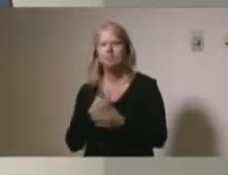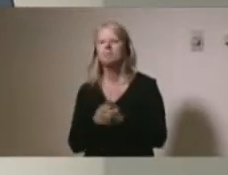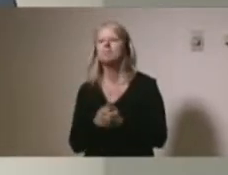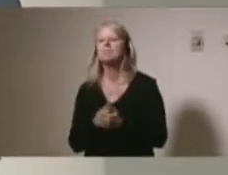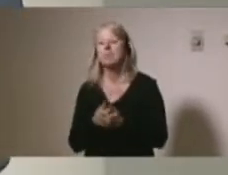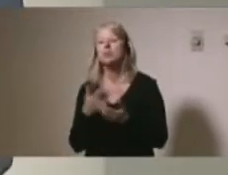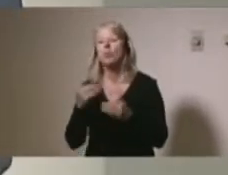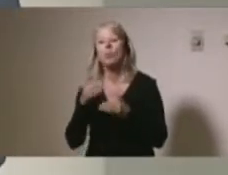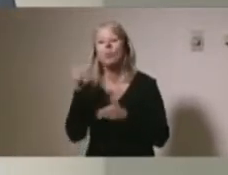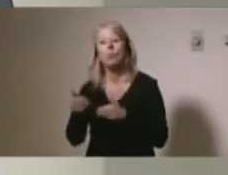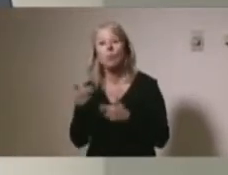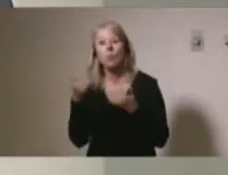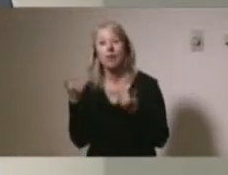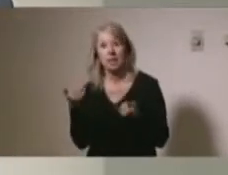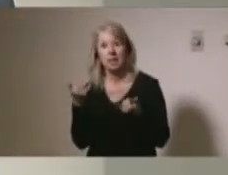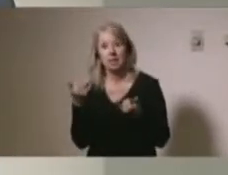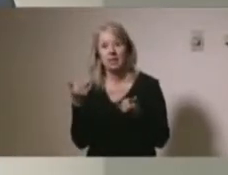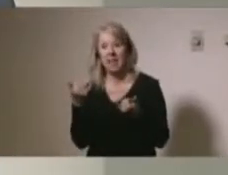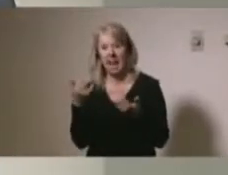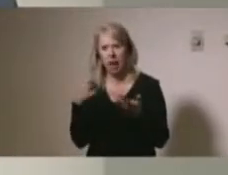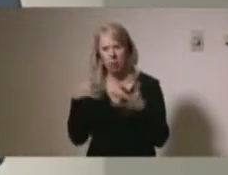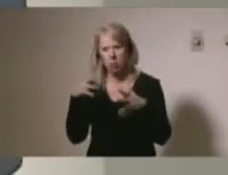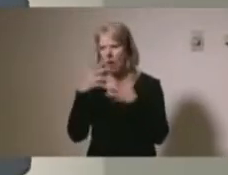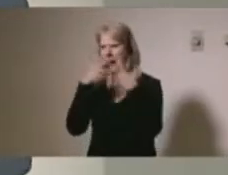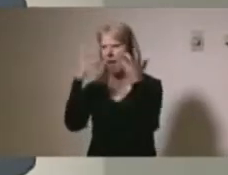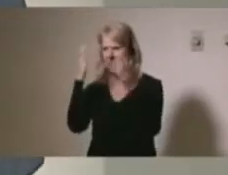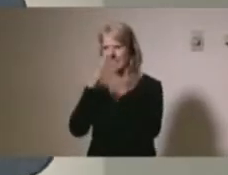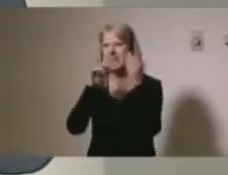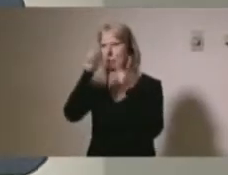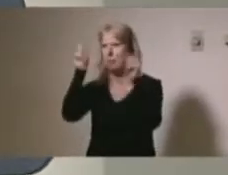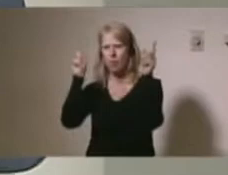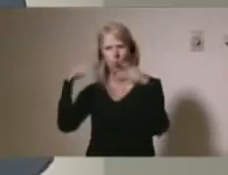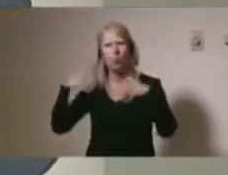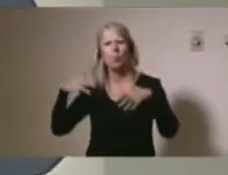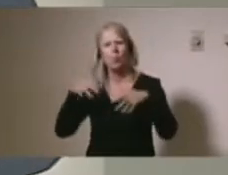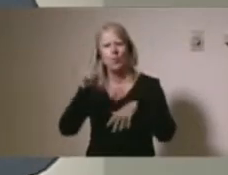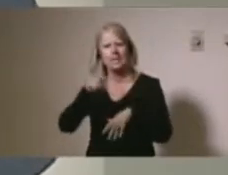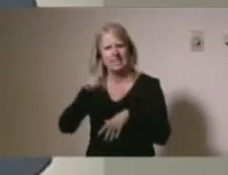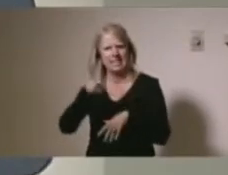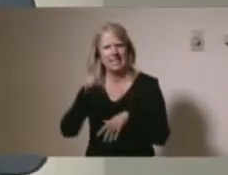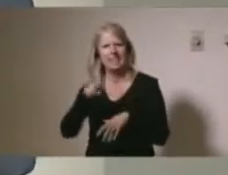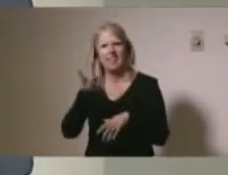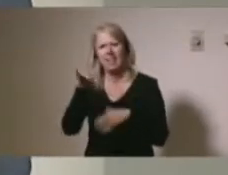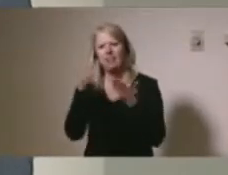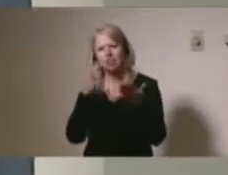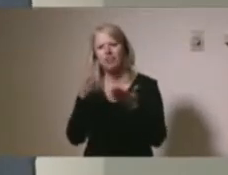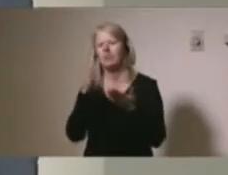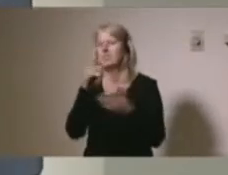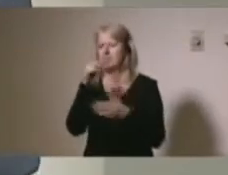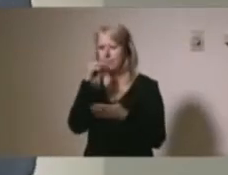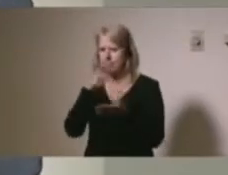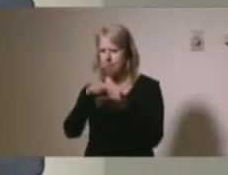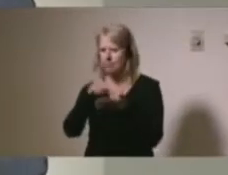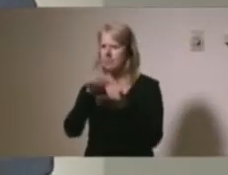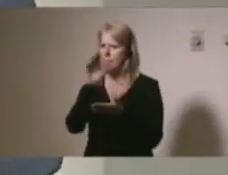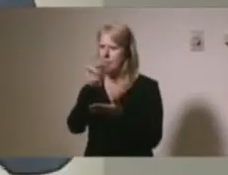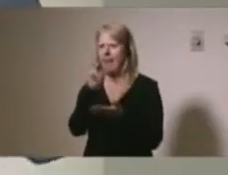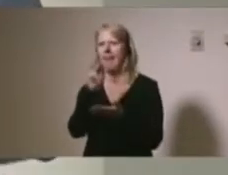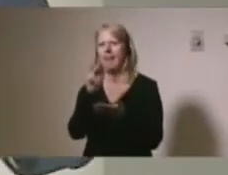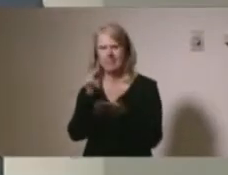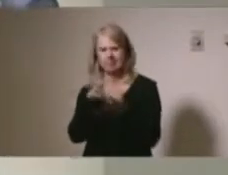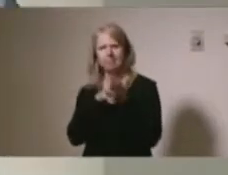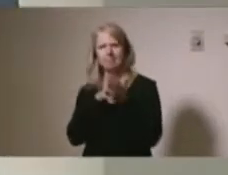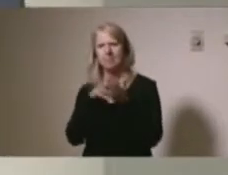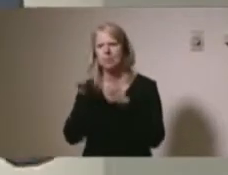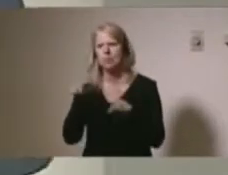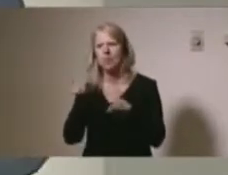now we see that it's a crying need. We have a crying need for a postal bank. This